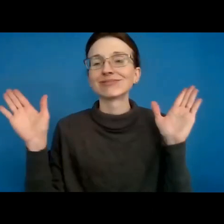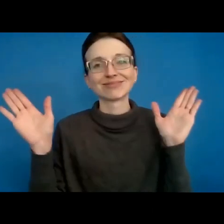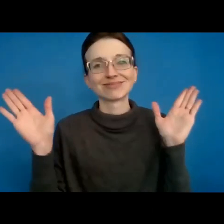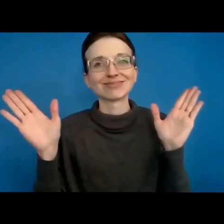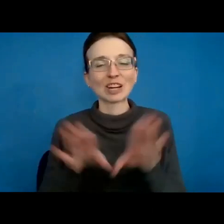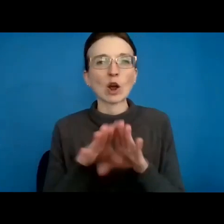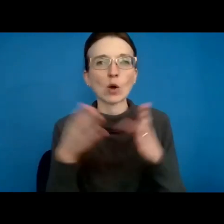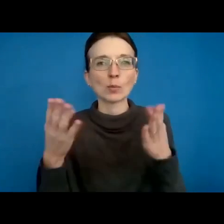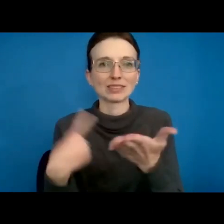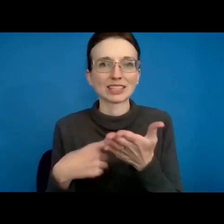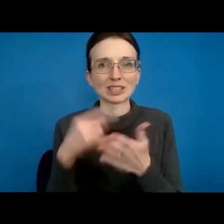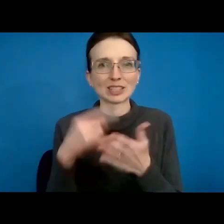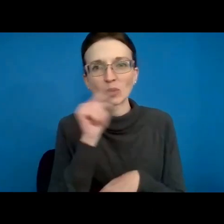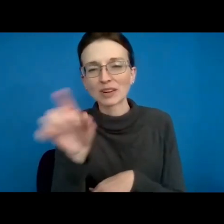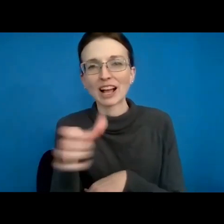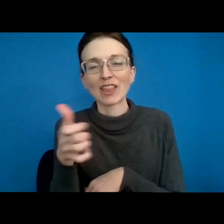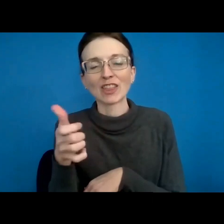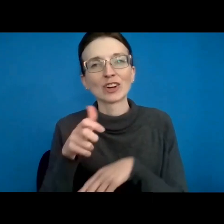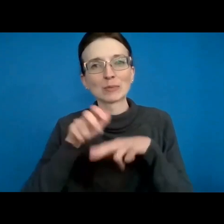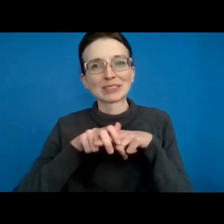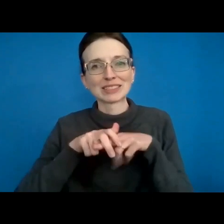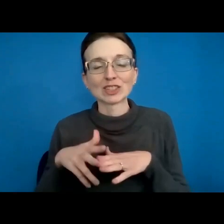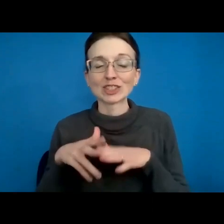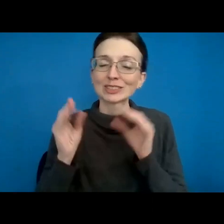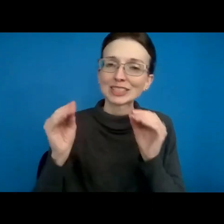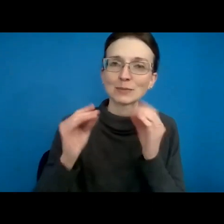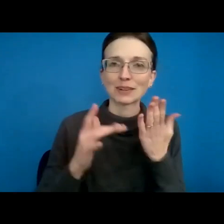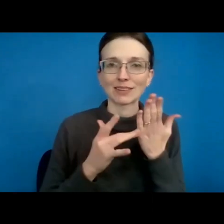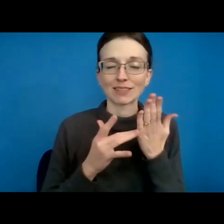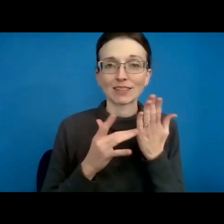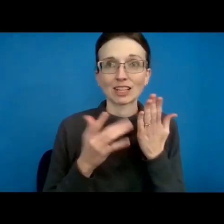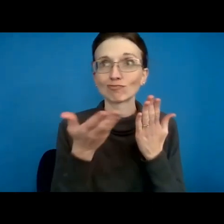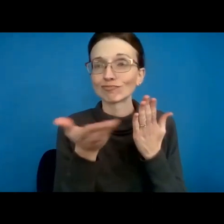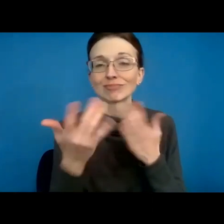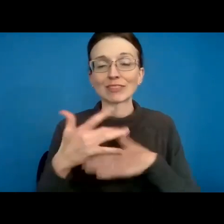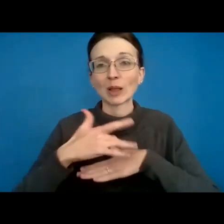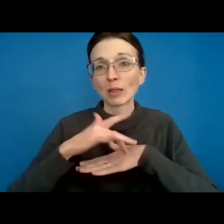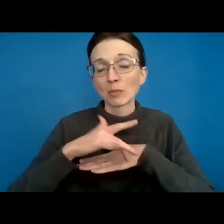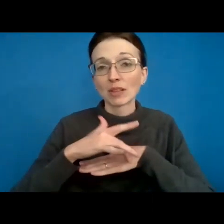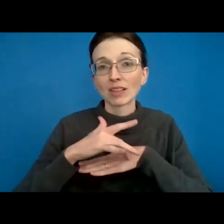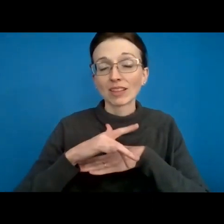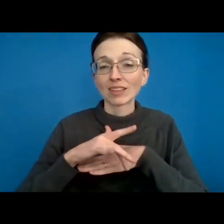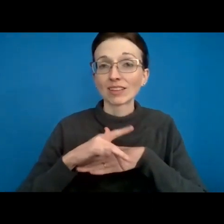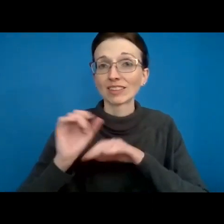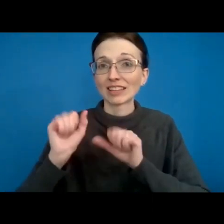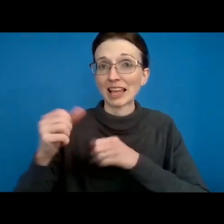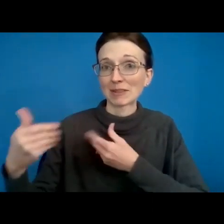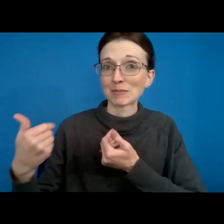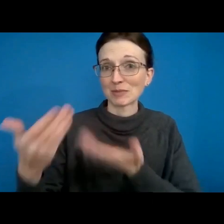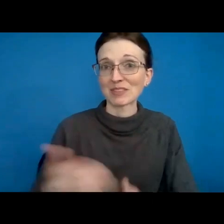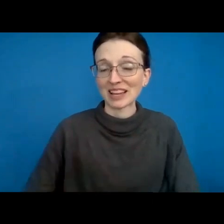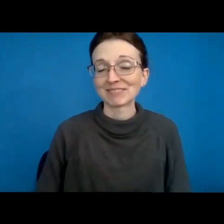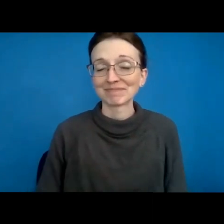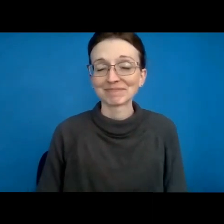presenters to teach you about the technologies that are available and that can be provided.